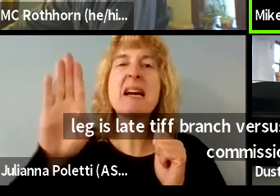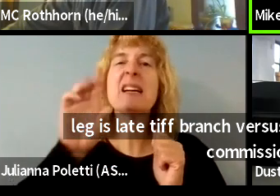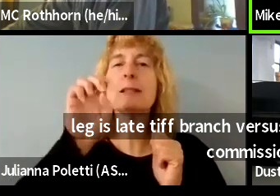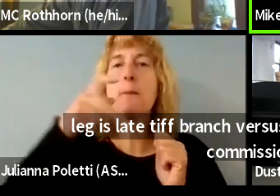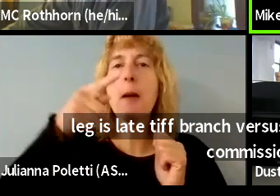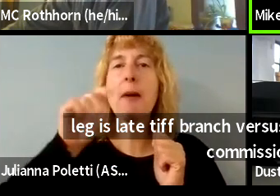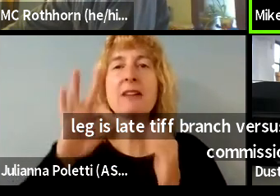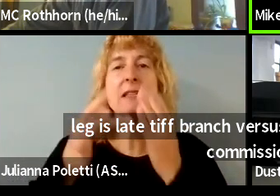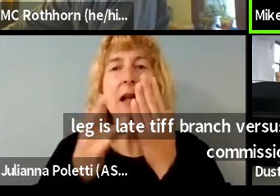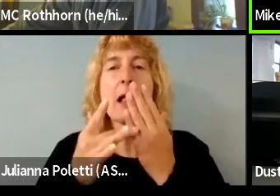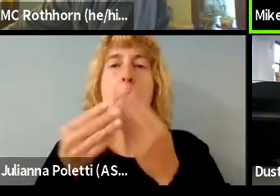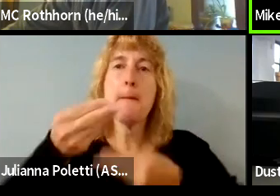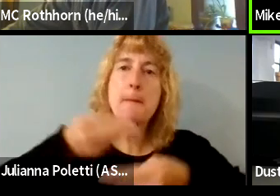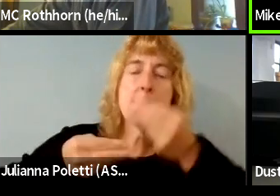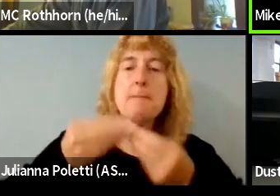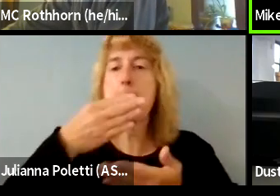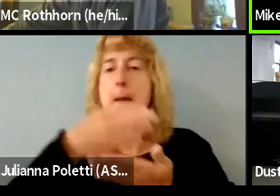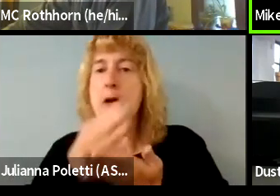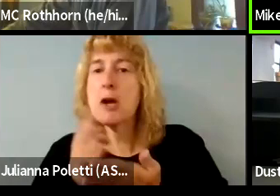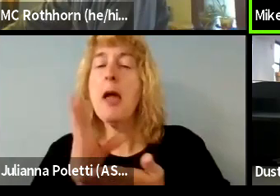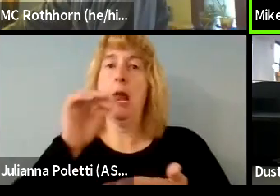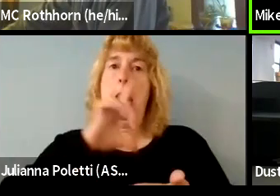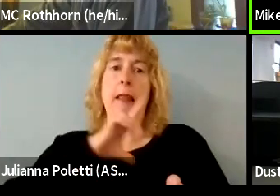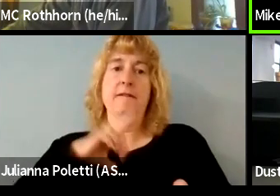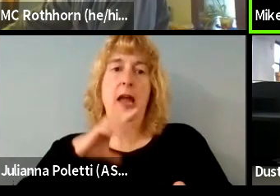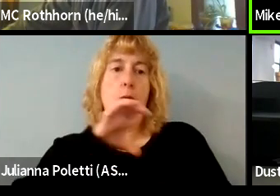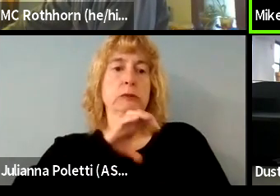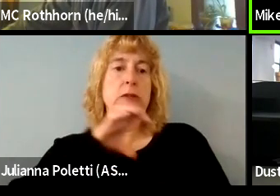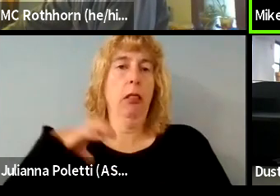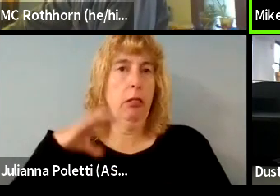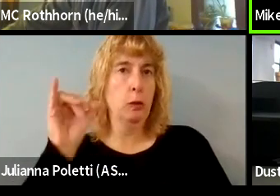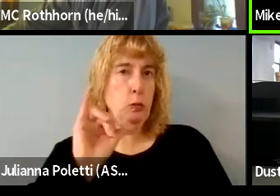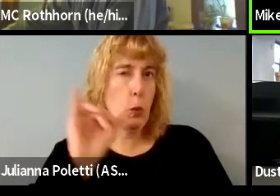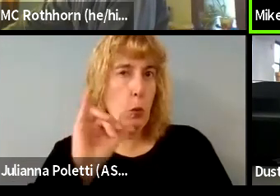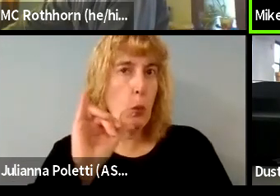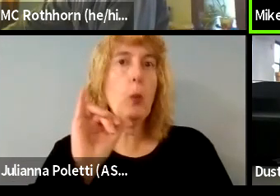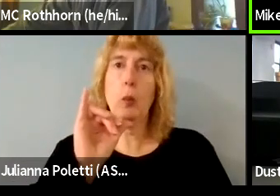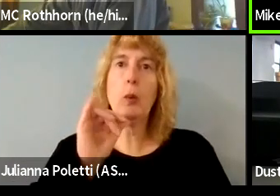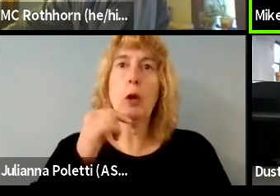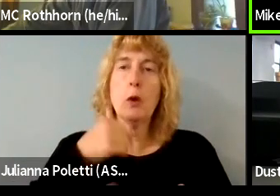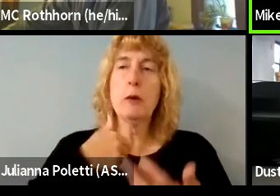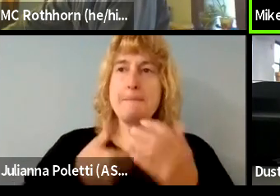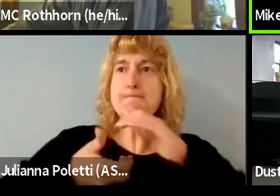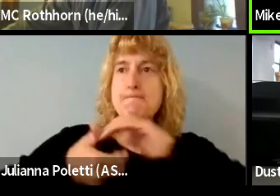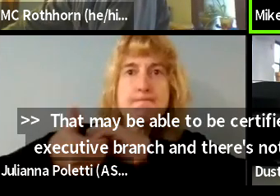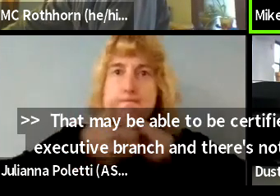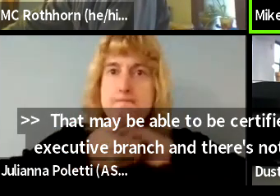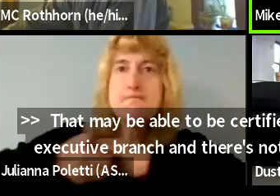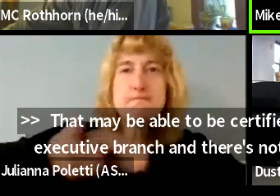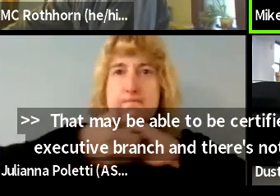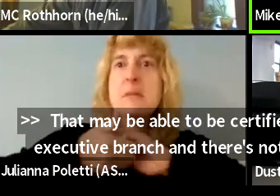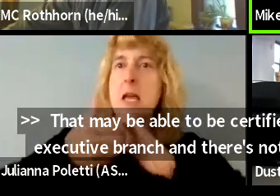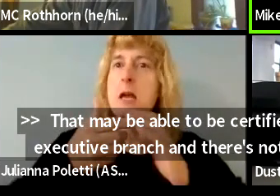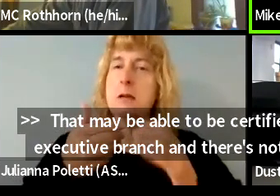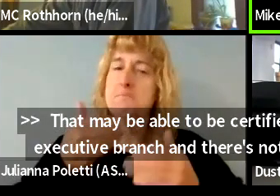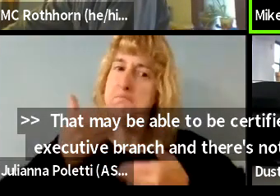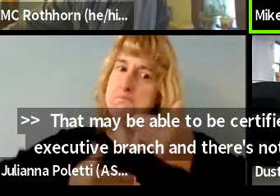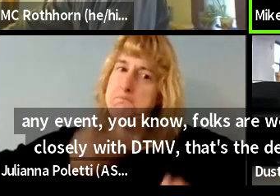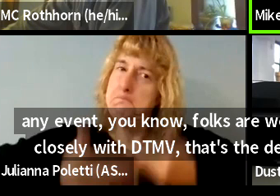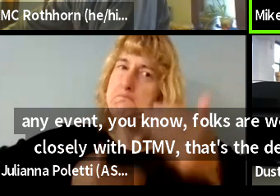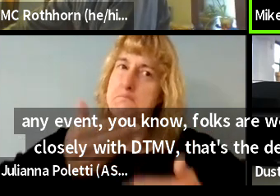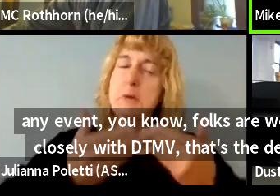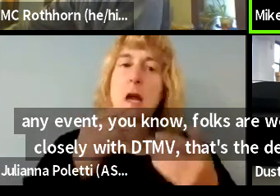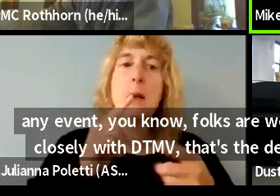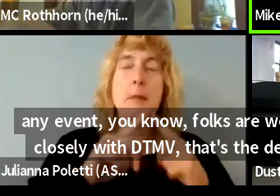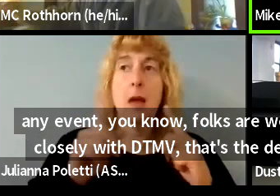as the Legislative Council in the legislature. And, we're seeing some progress, but again, for them, they've never